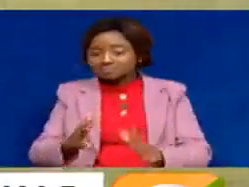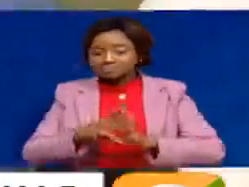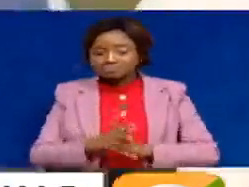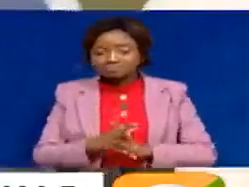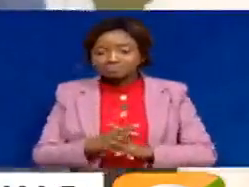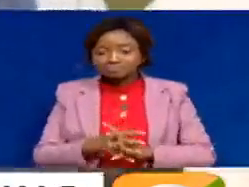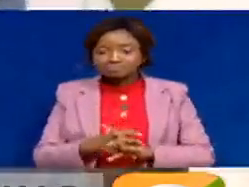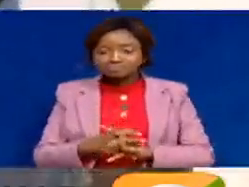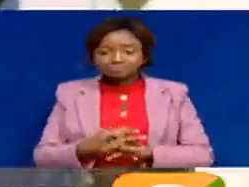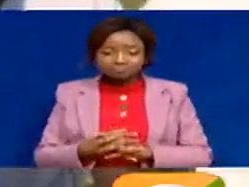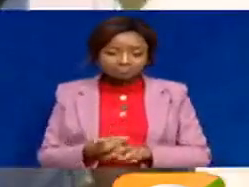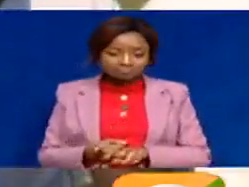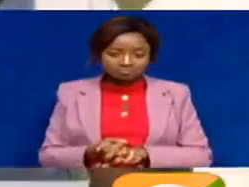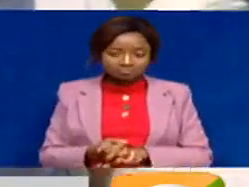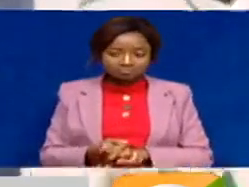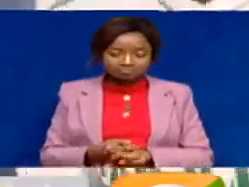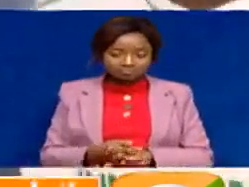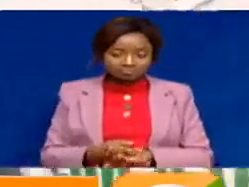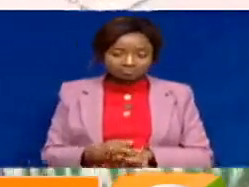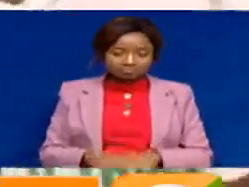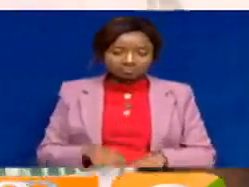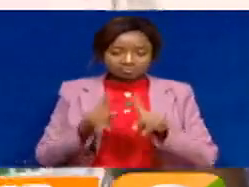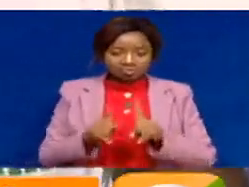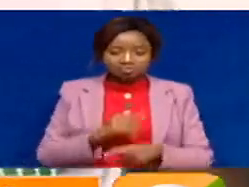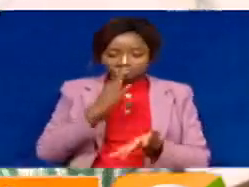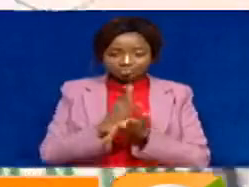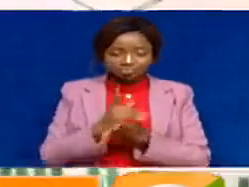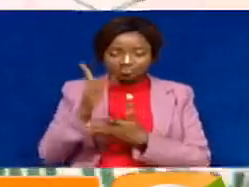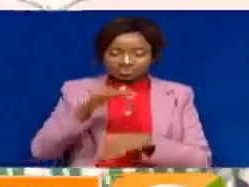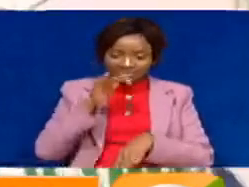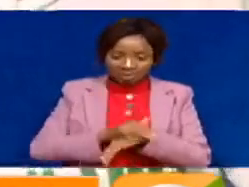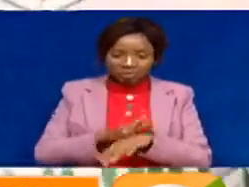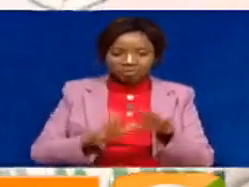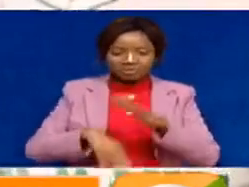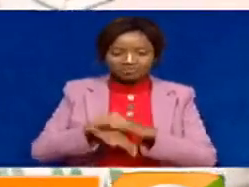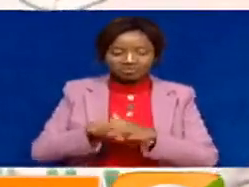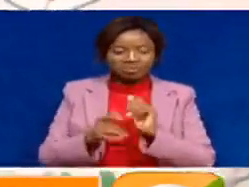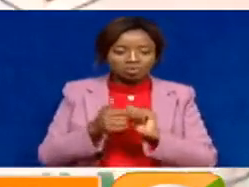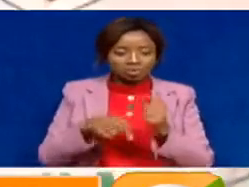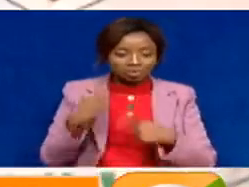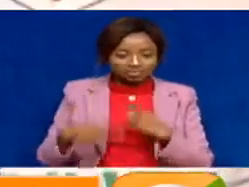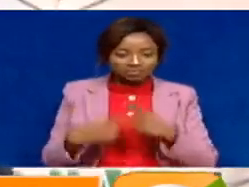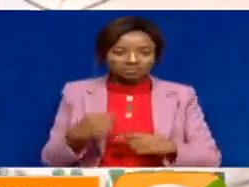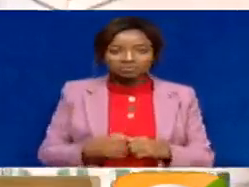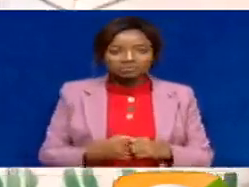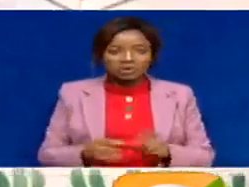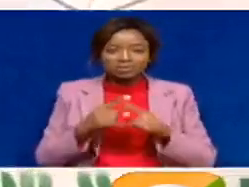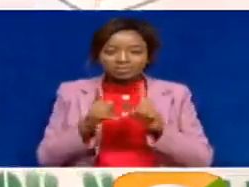teams, they practice a good football game. This is the truth. But